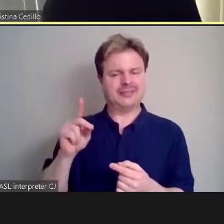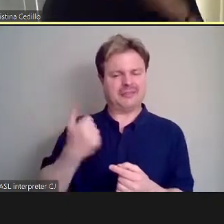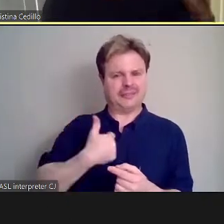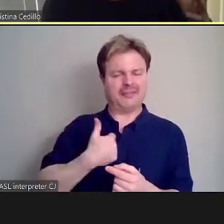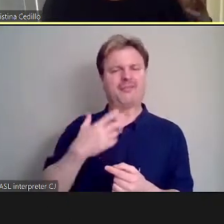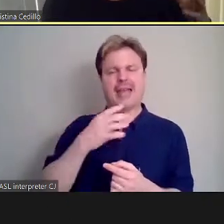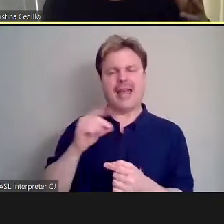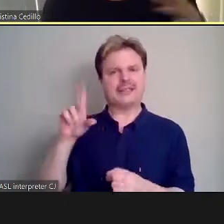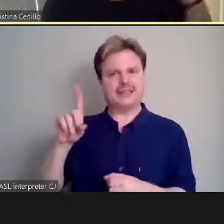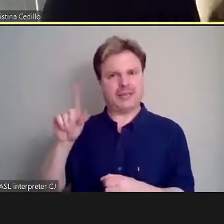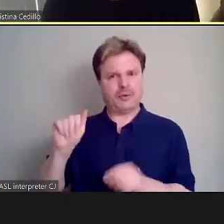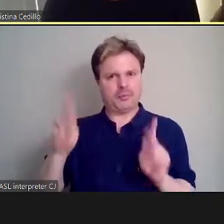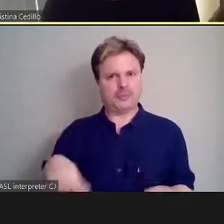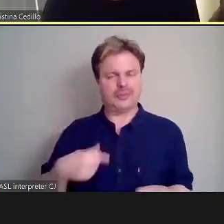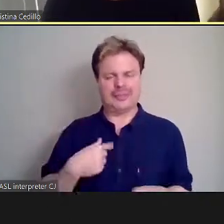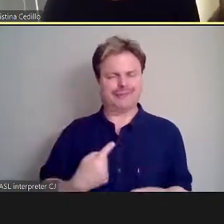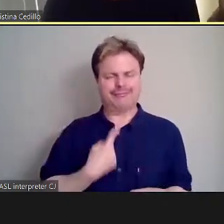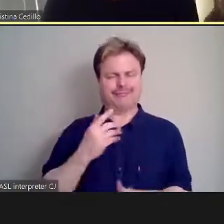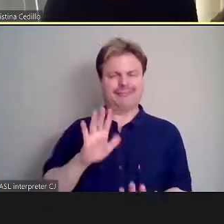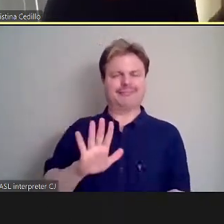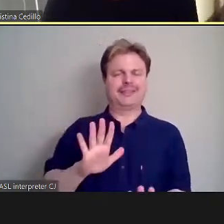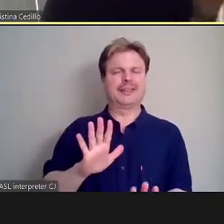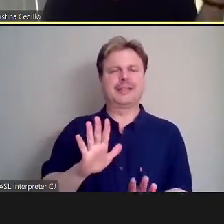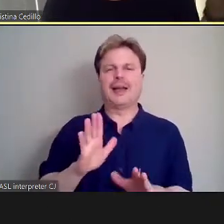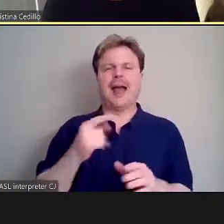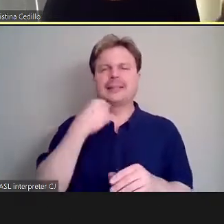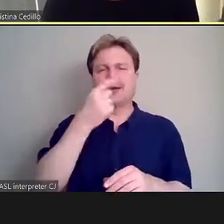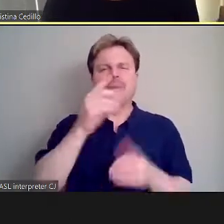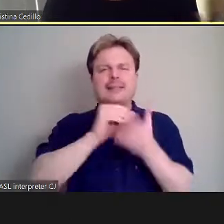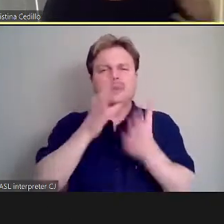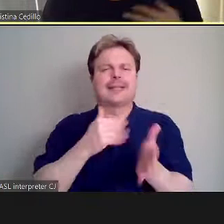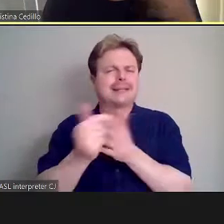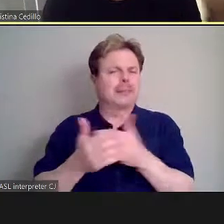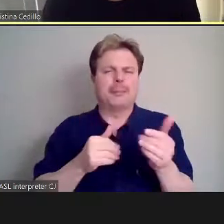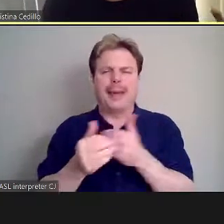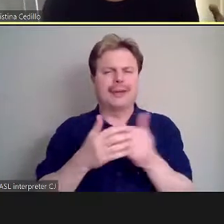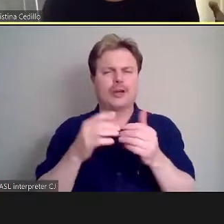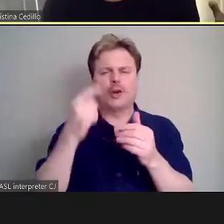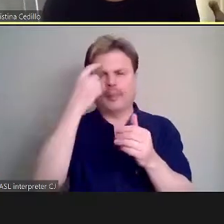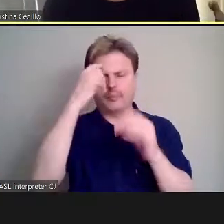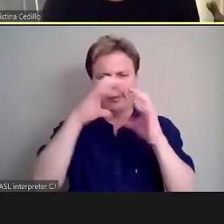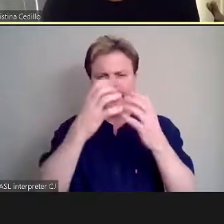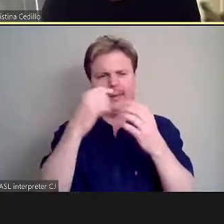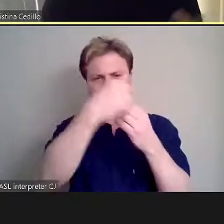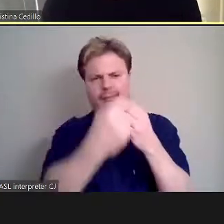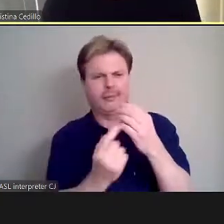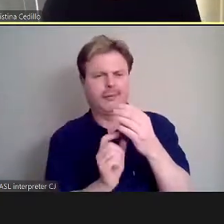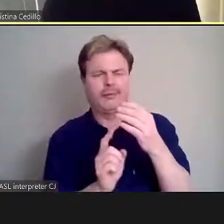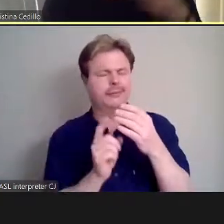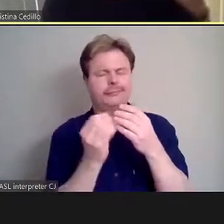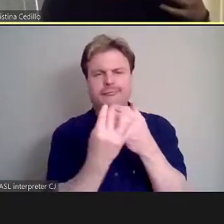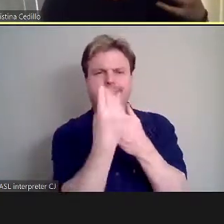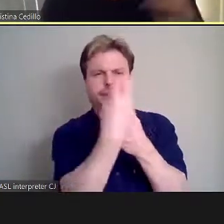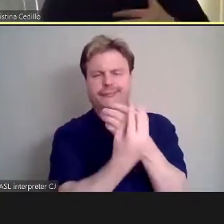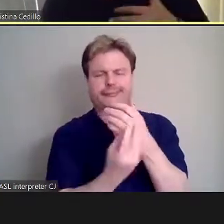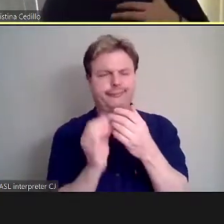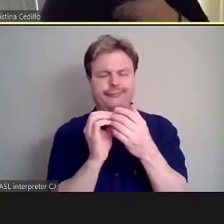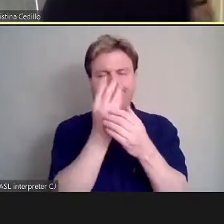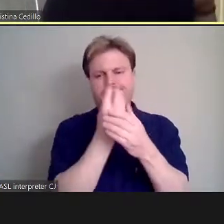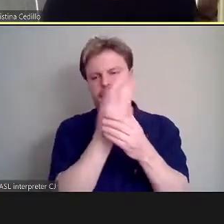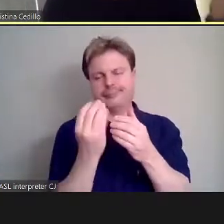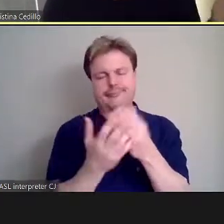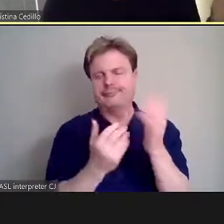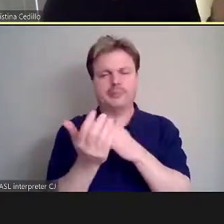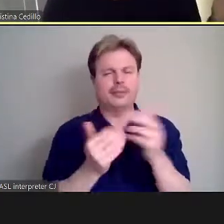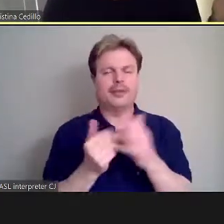But I tell my students, it doesn't matter what part of the brain is lighting up or not. That's none of our business, right? And if anything, that is